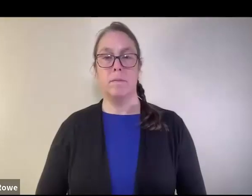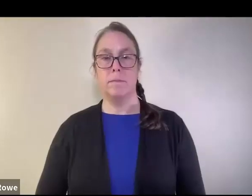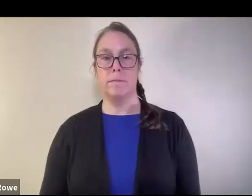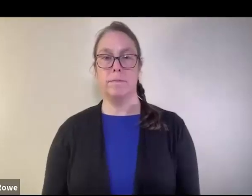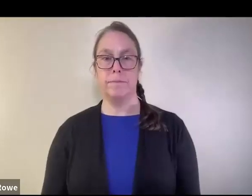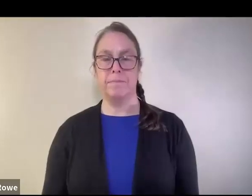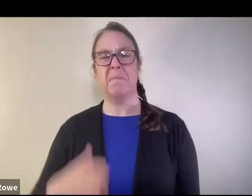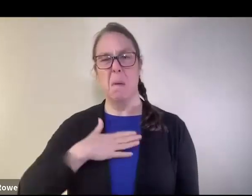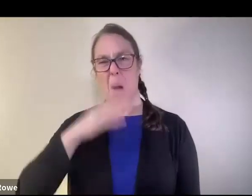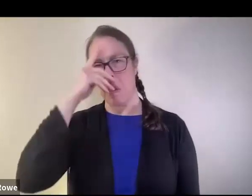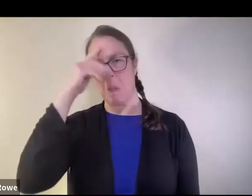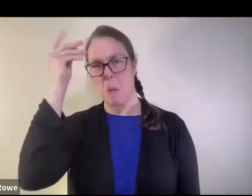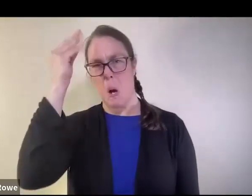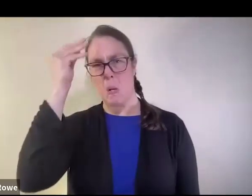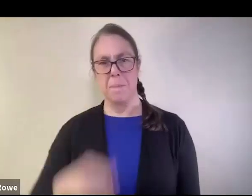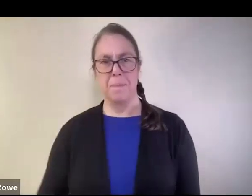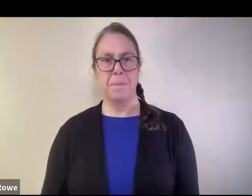Those are my thoughts.